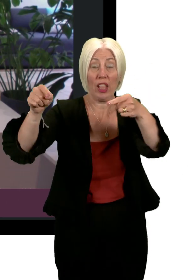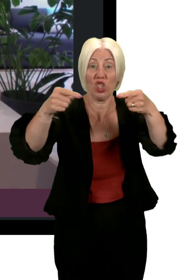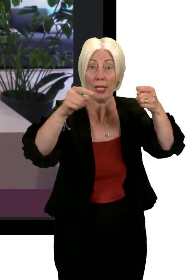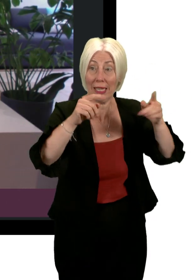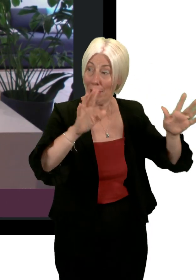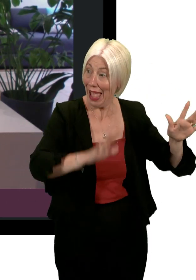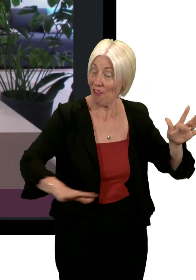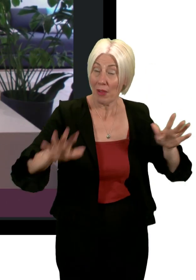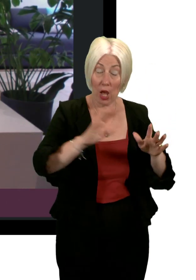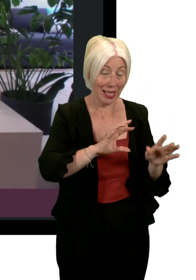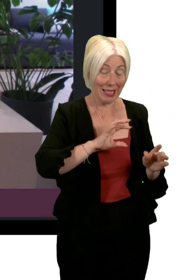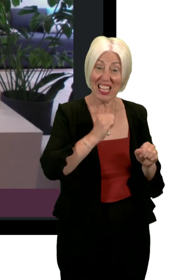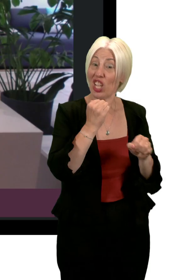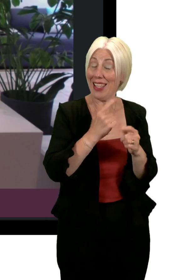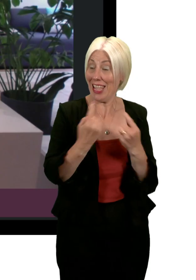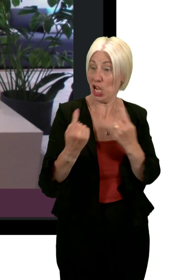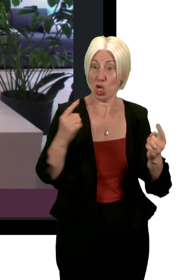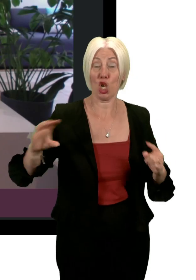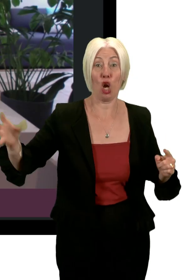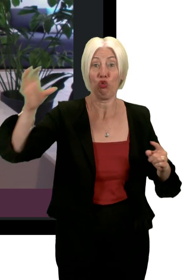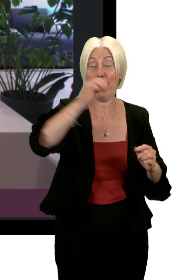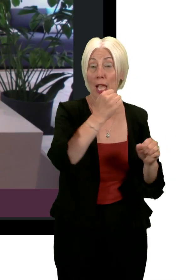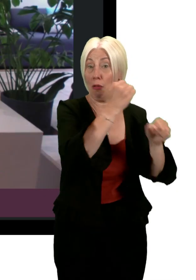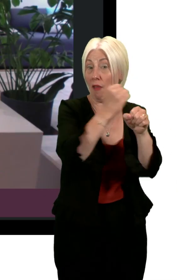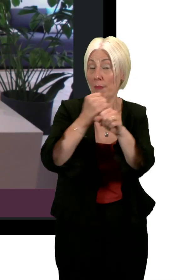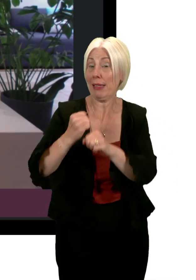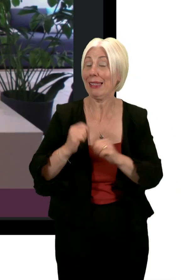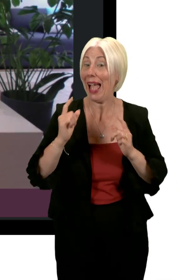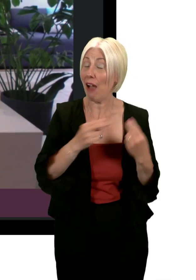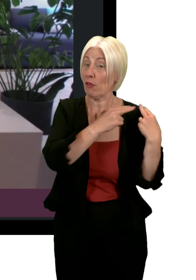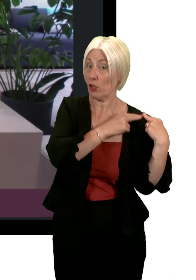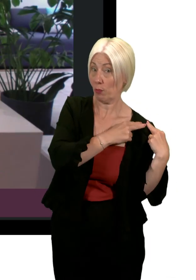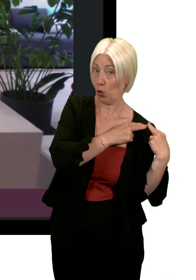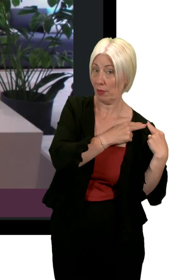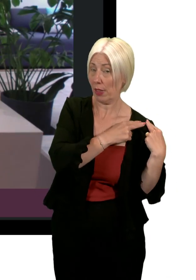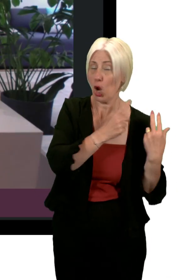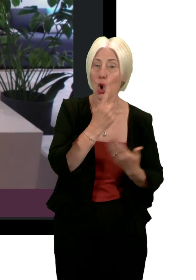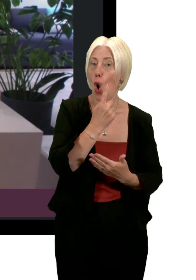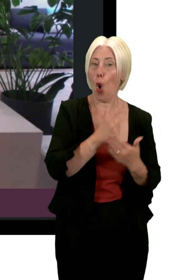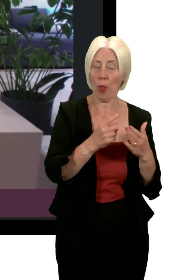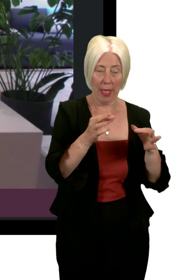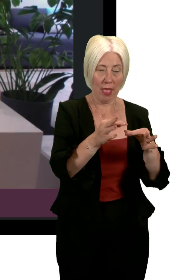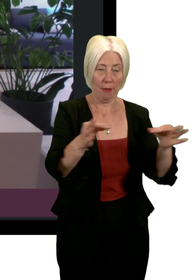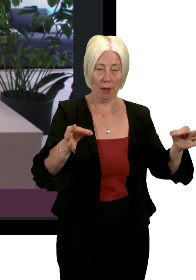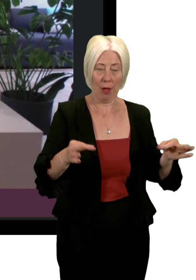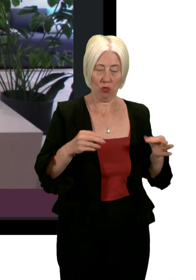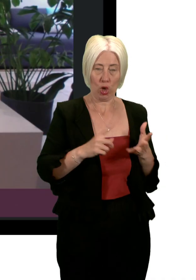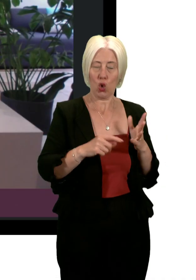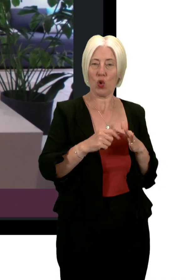national governments, because these crises go way beyond geographical boundaries. And so I think we need